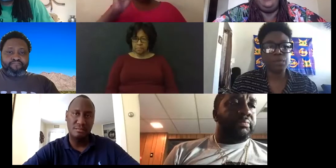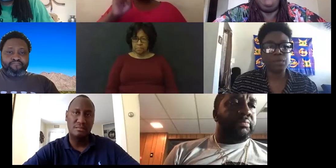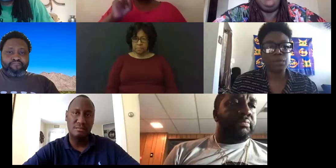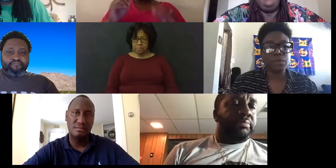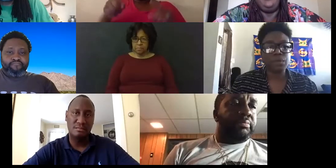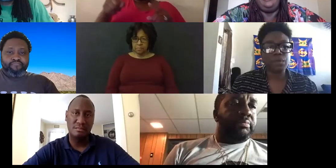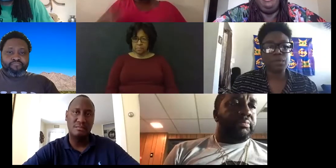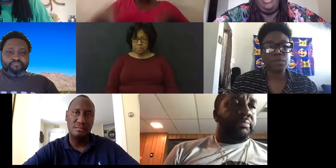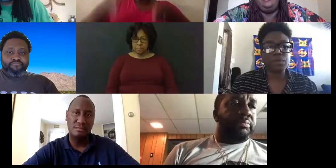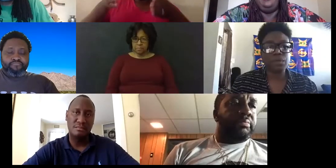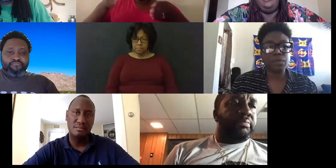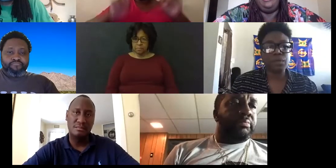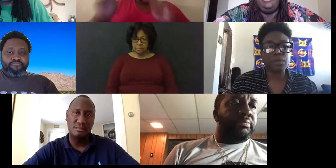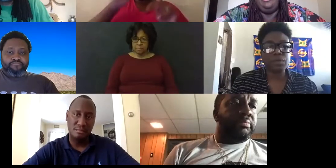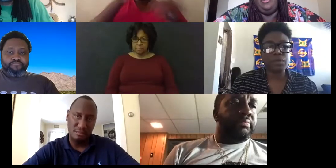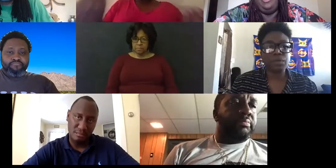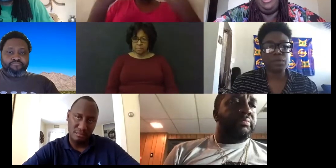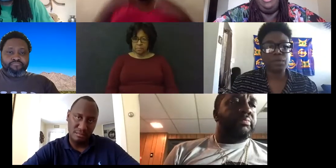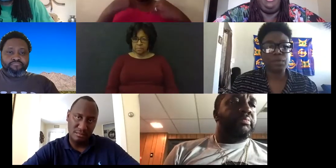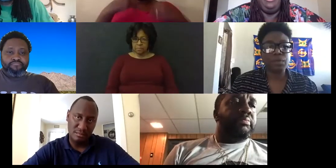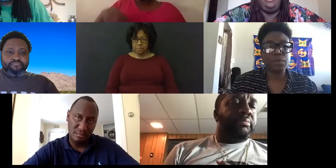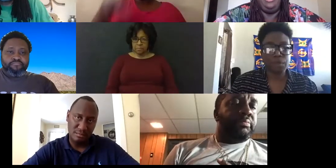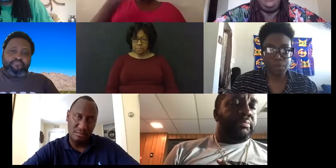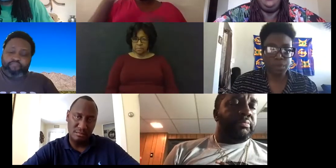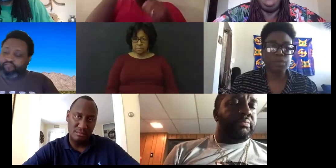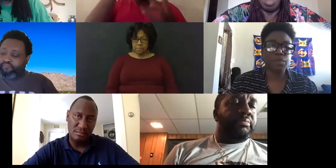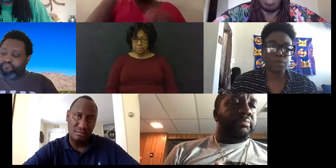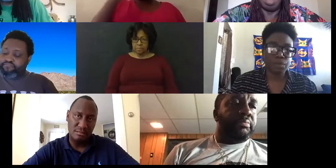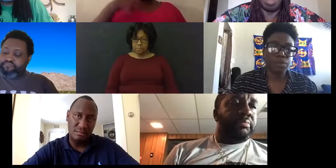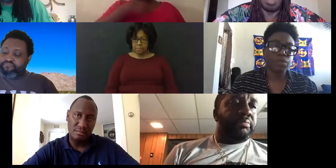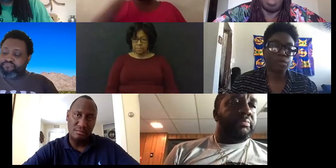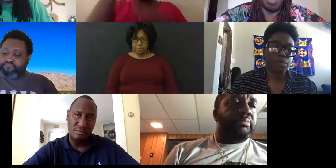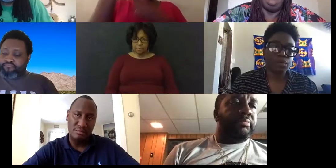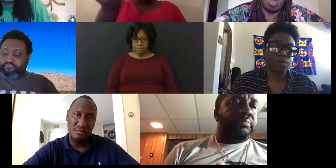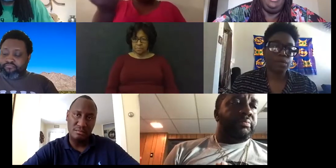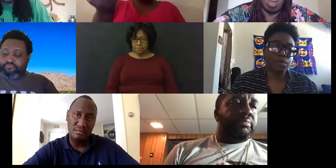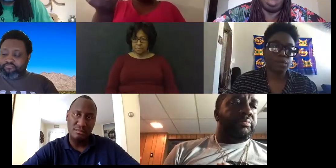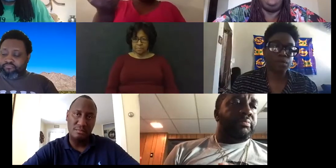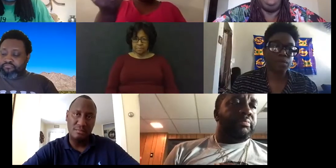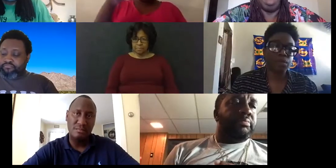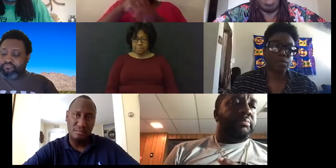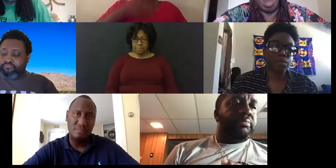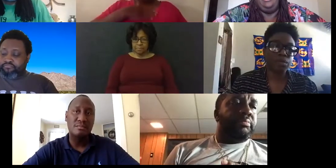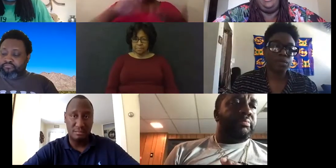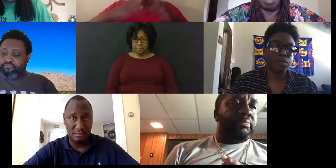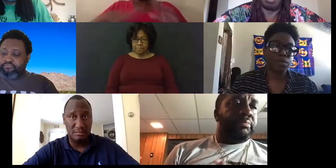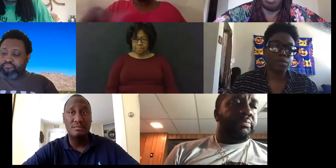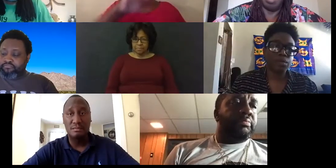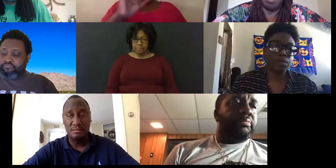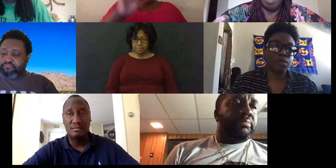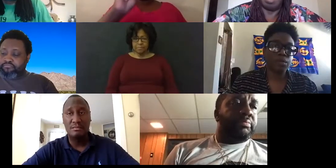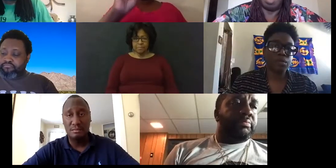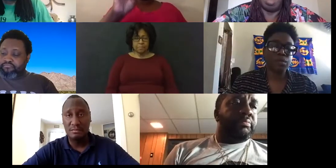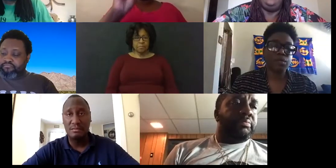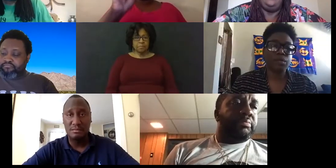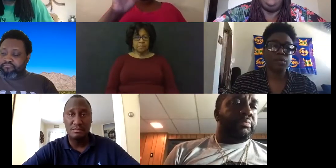that are giving us information are historically untrustworthy in our communities. You know, we think about the Tuskegee experiment, Henrietta Lacks, and